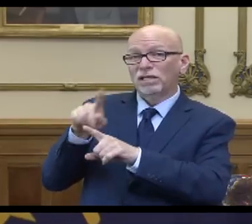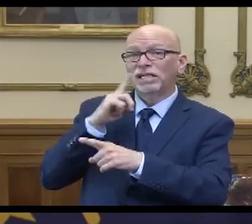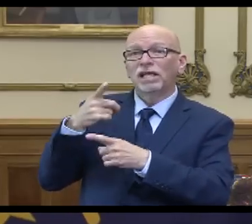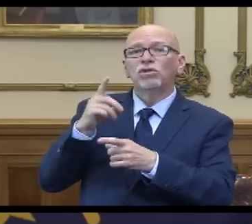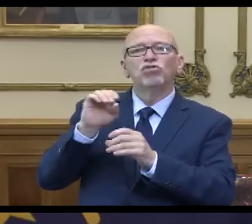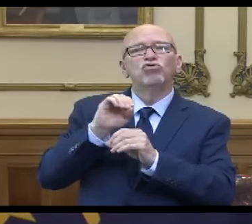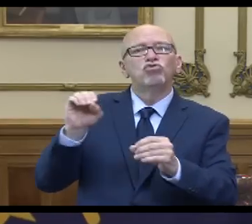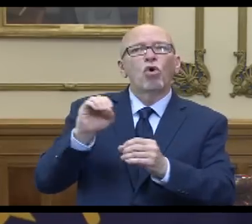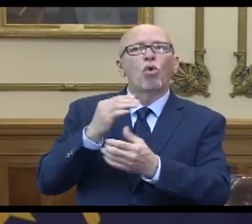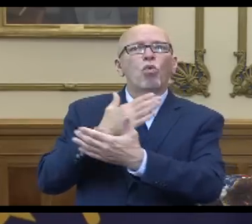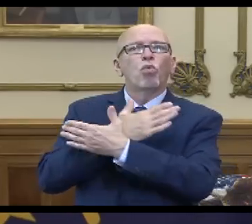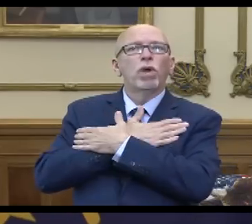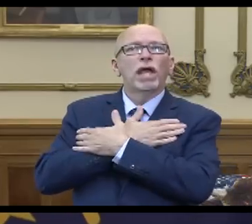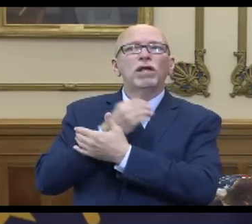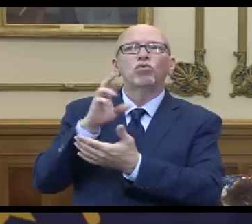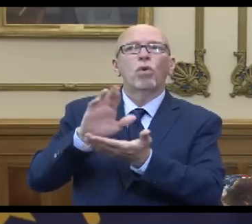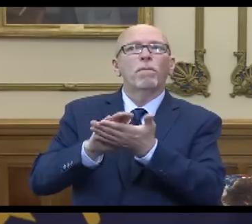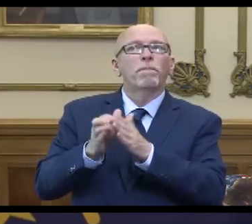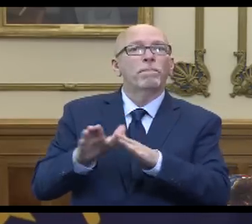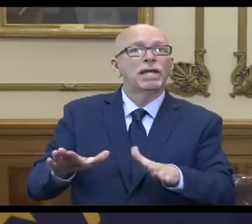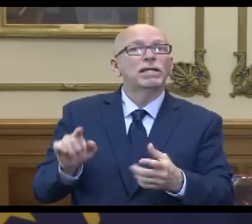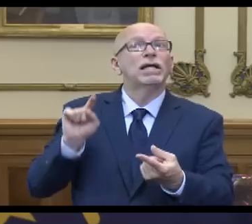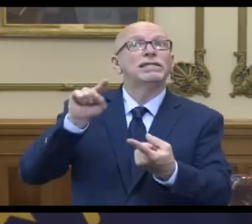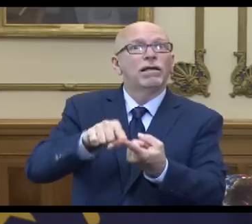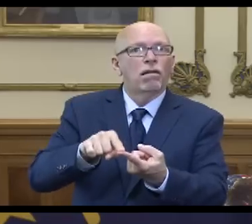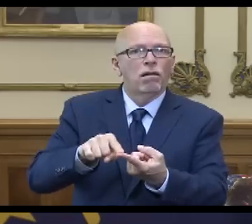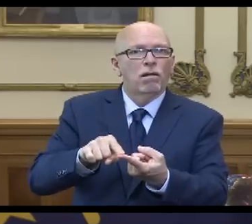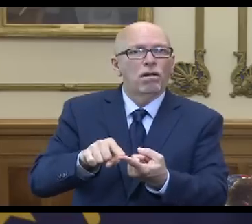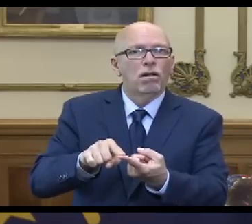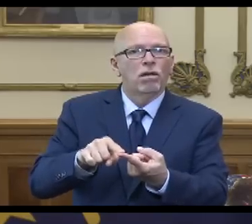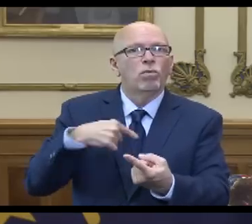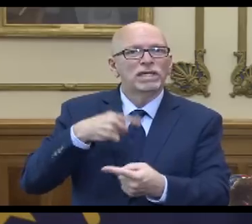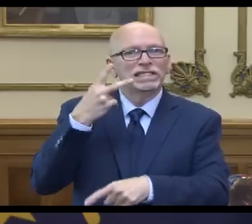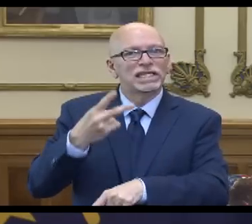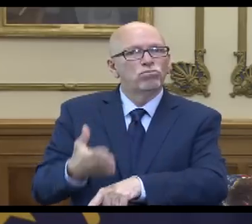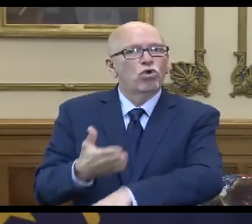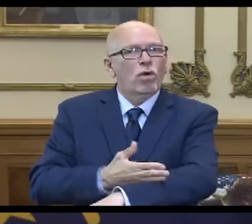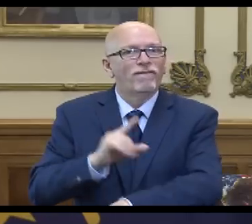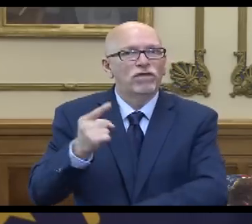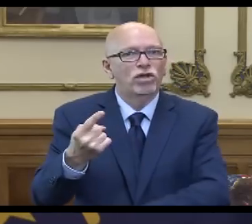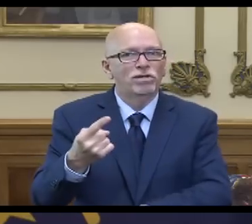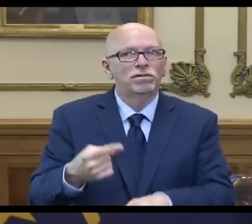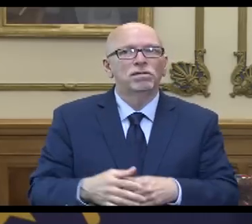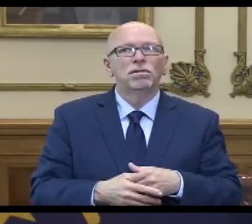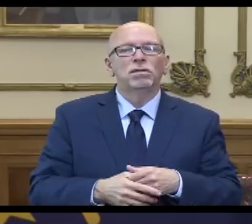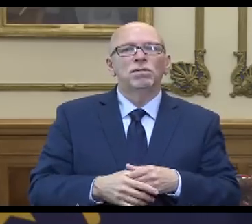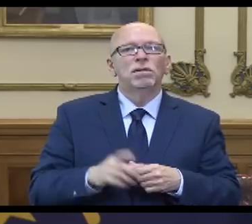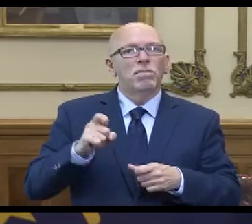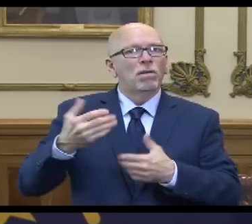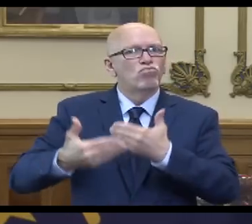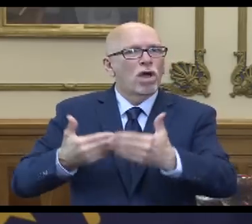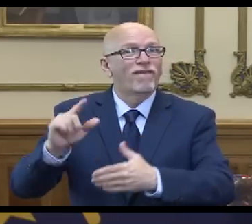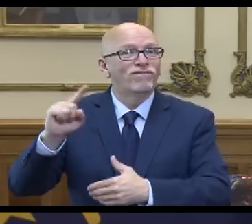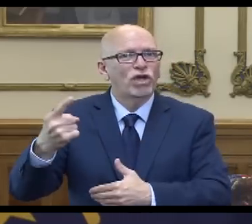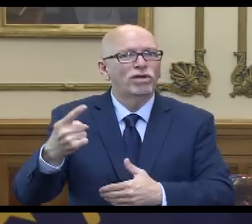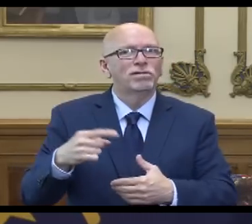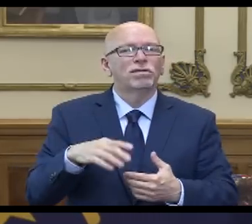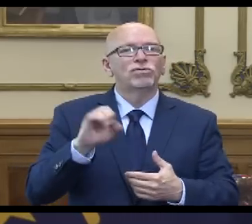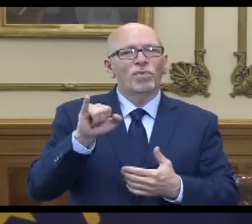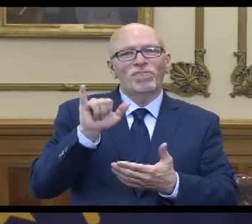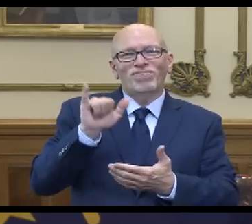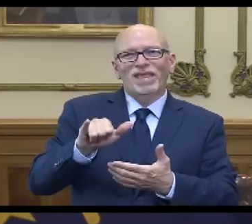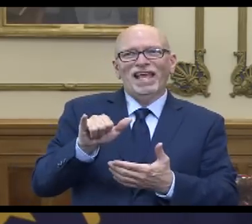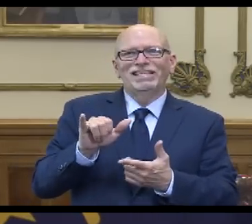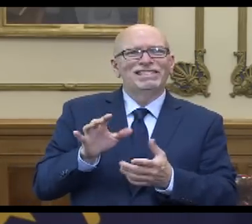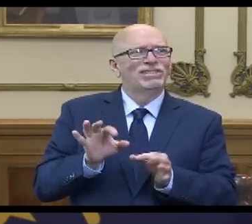rest or tranquility until we saw progress. And so that fierce